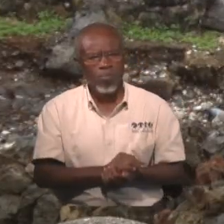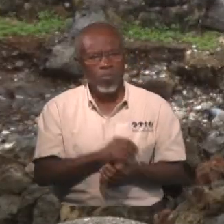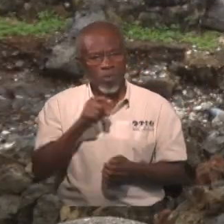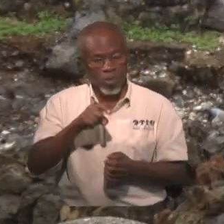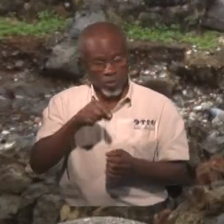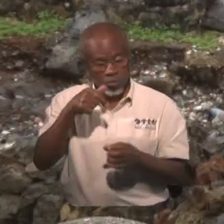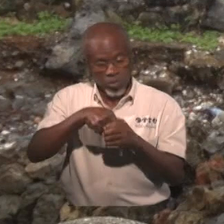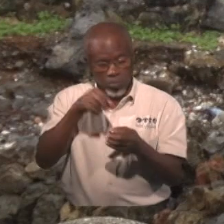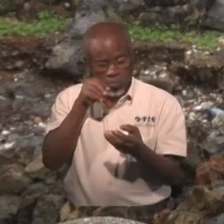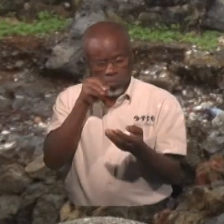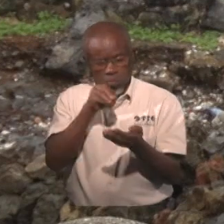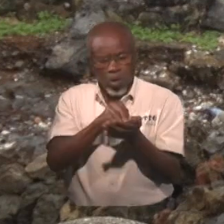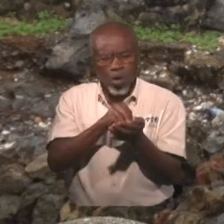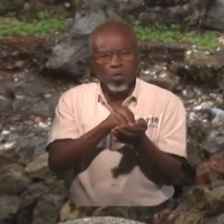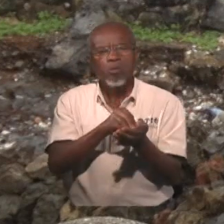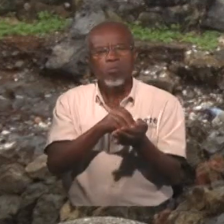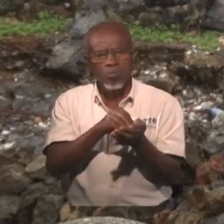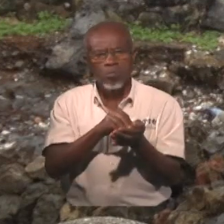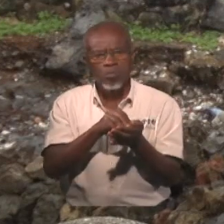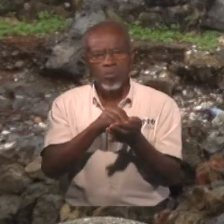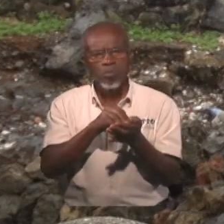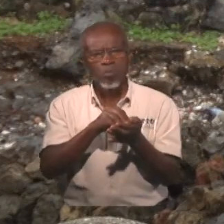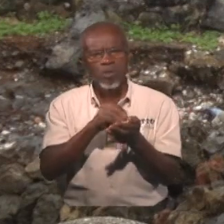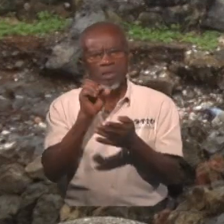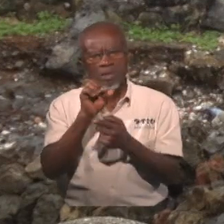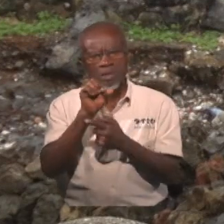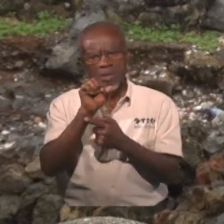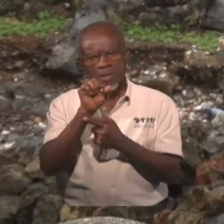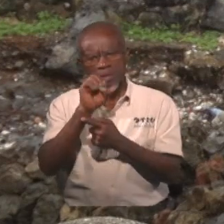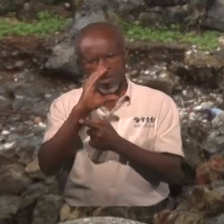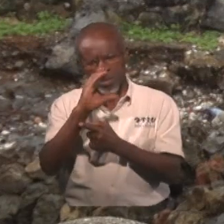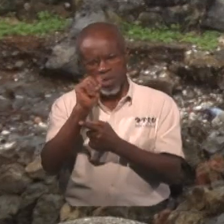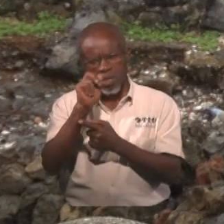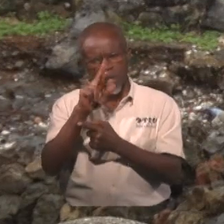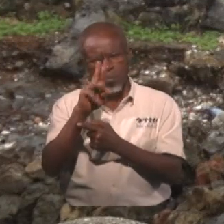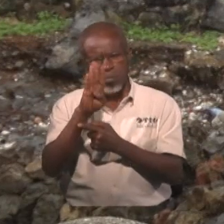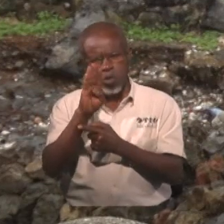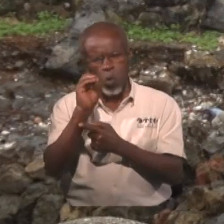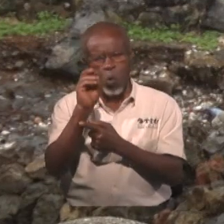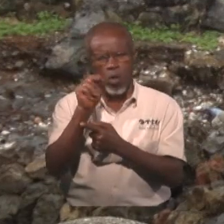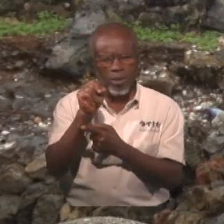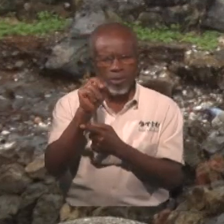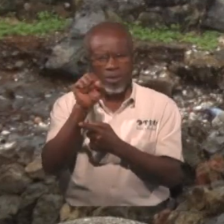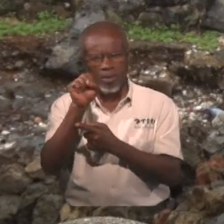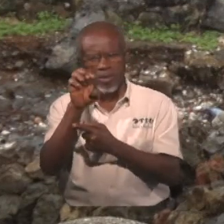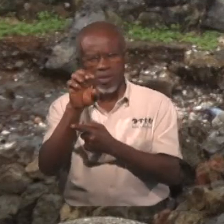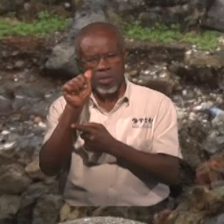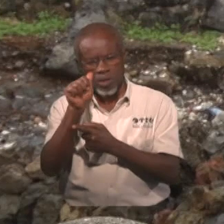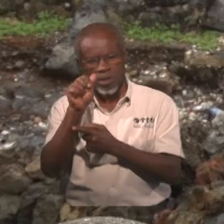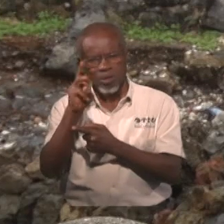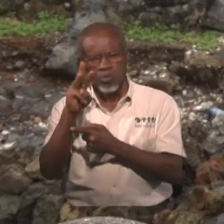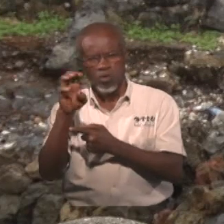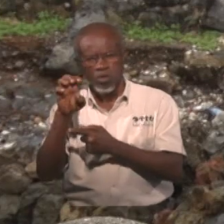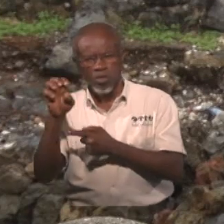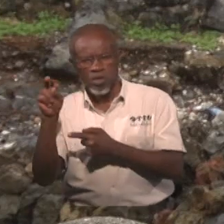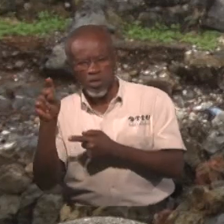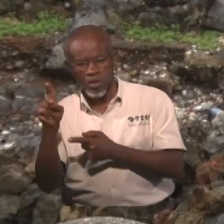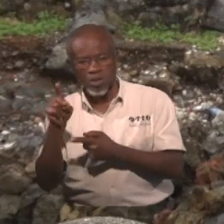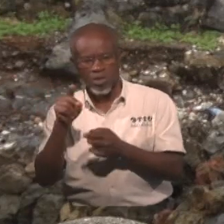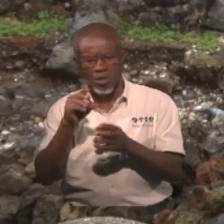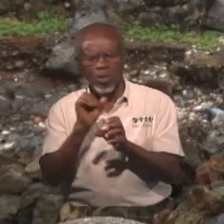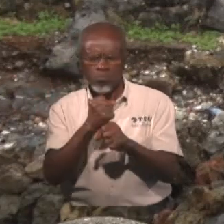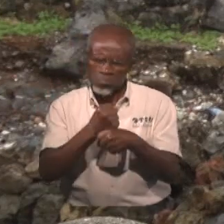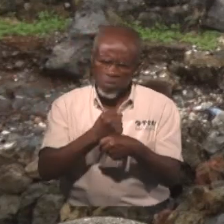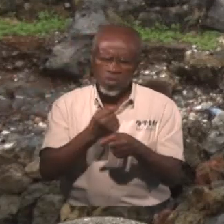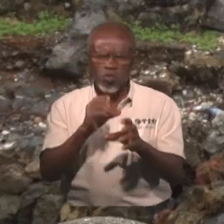carbon plug. The system is built in such a way that you could actually put the stems into the reef. So you